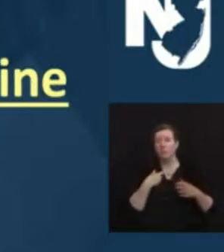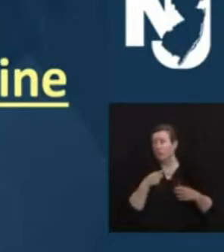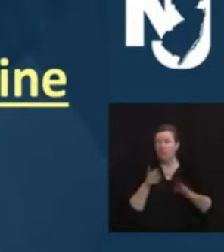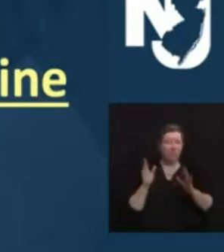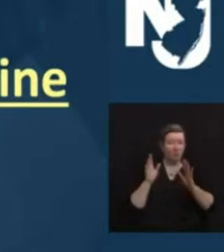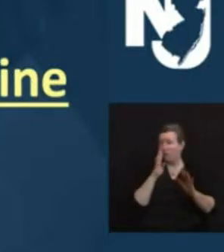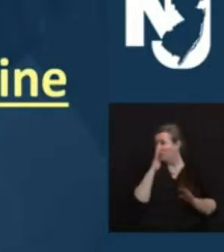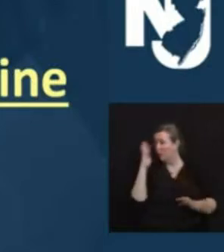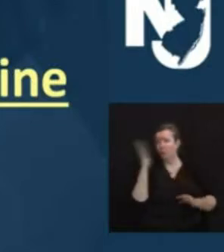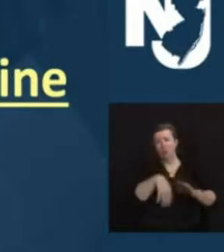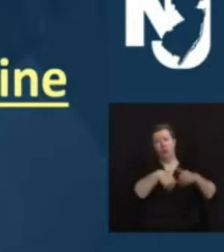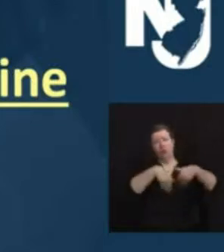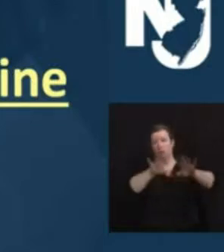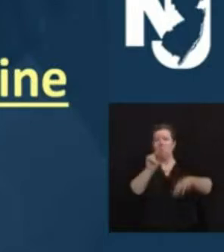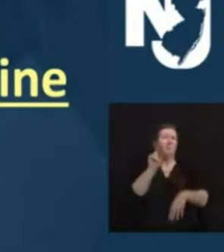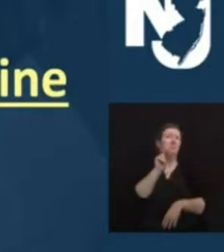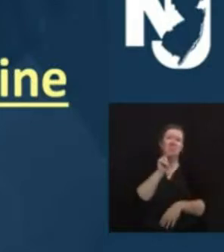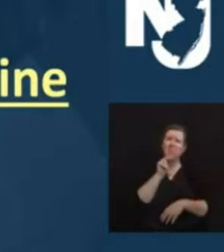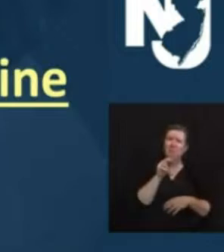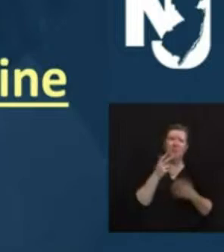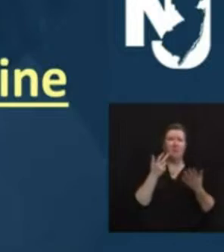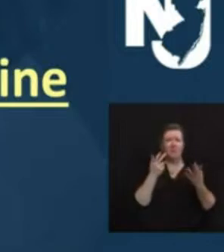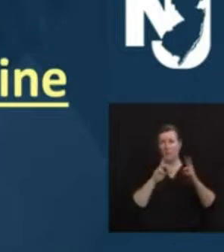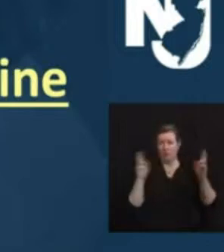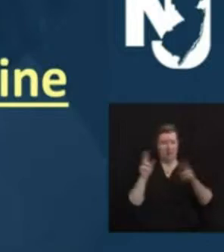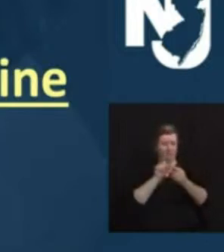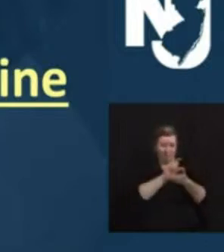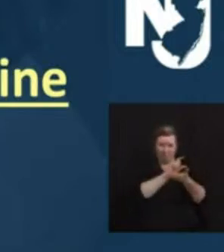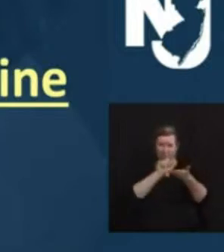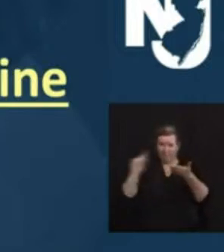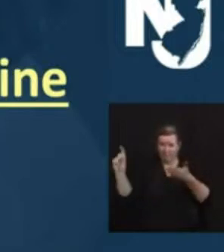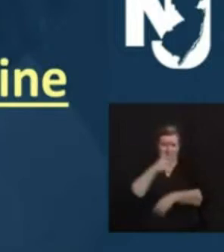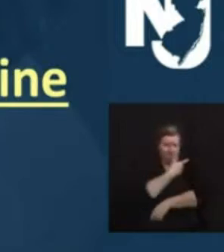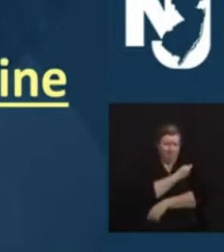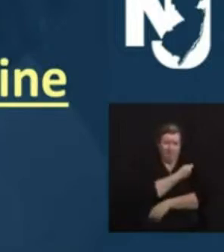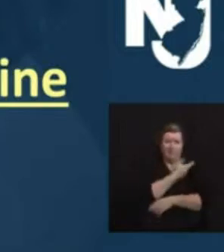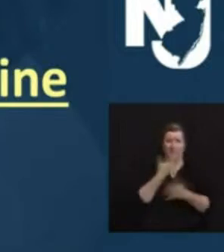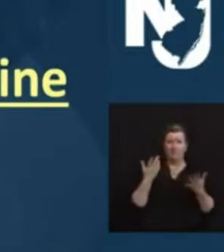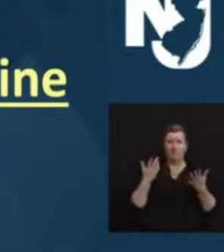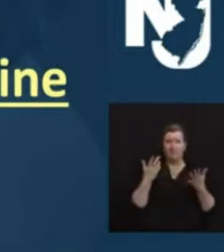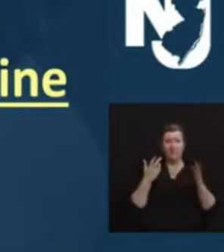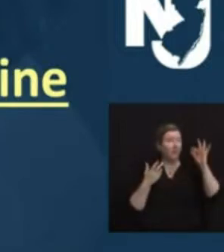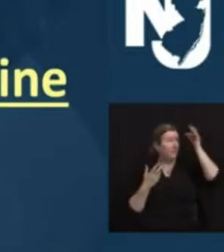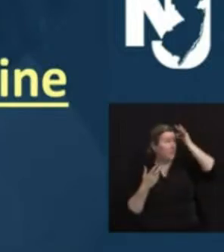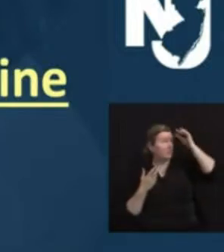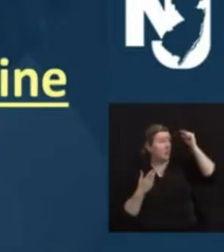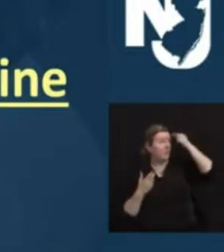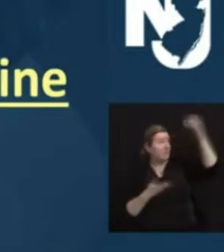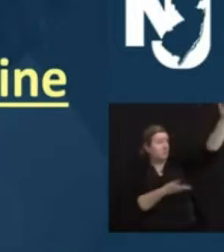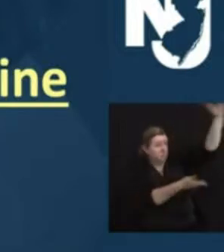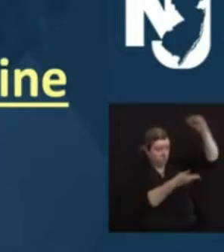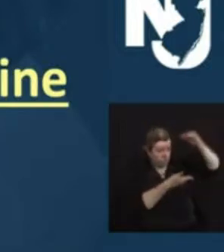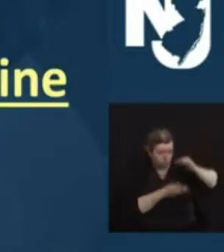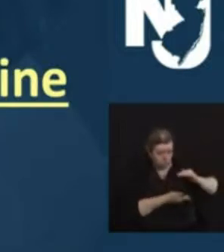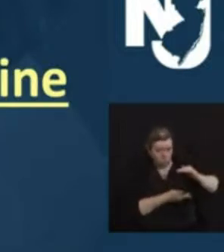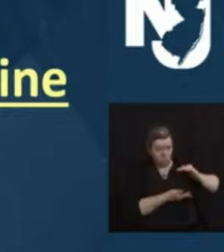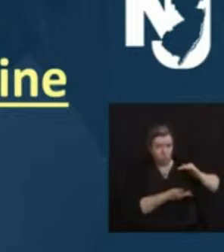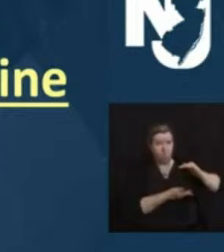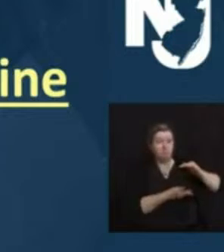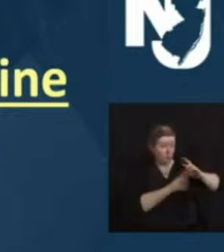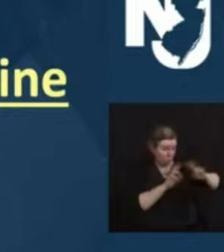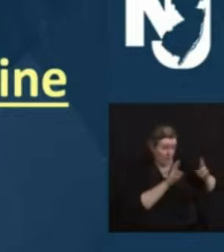satisfy demand. As our supply, which we receive from the federal government, increases, we will be able to open more and